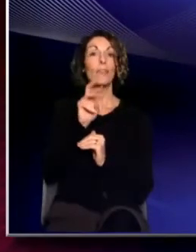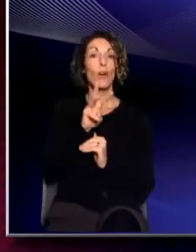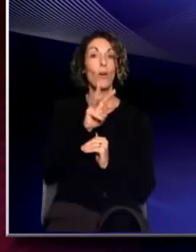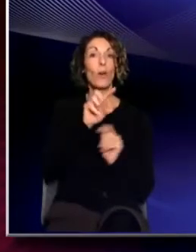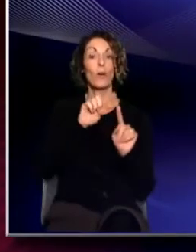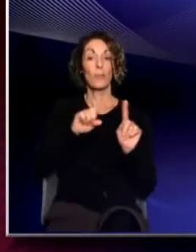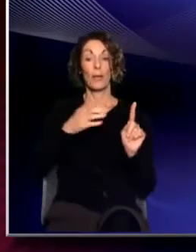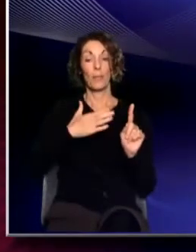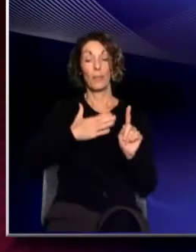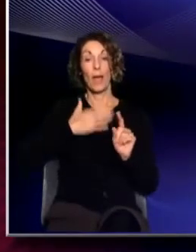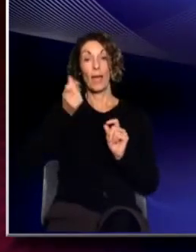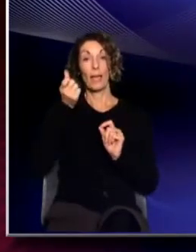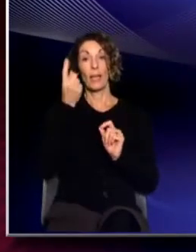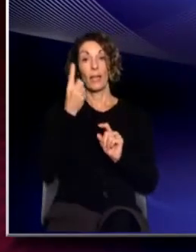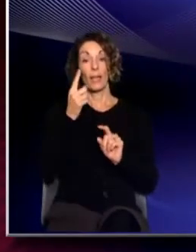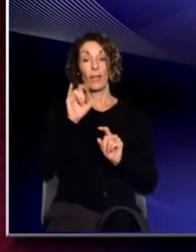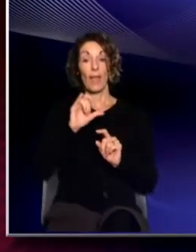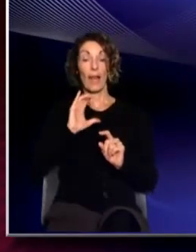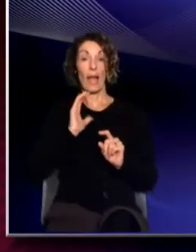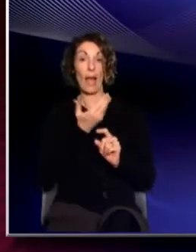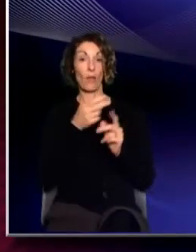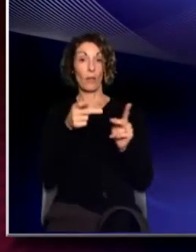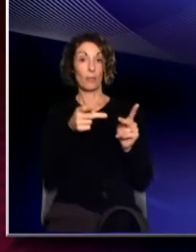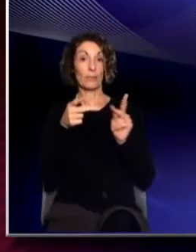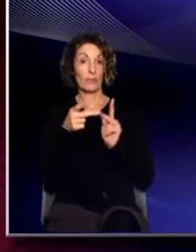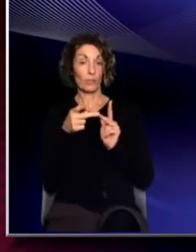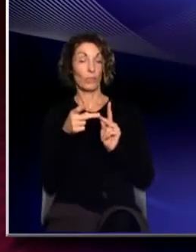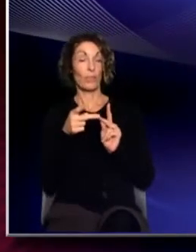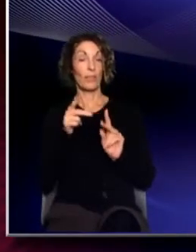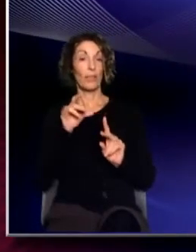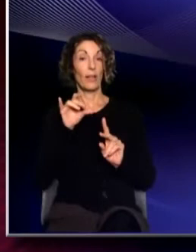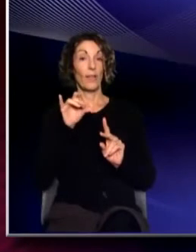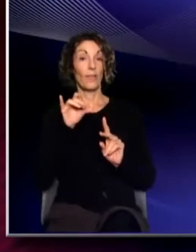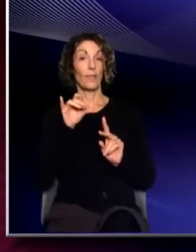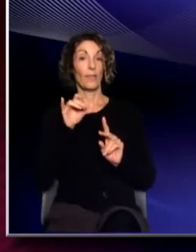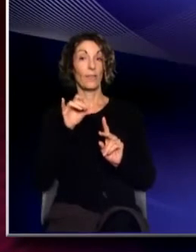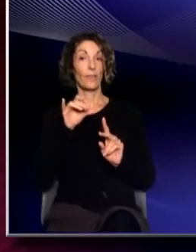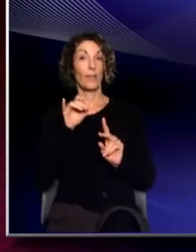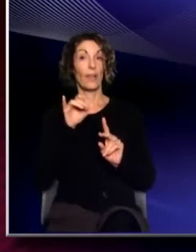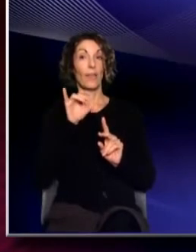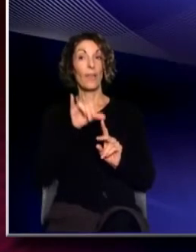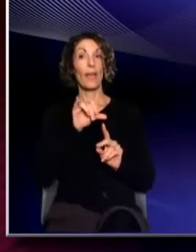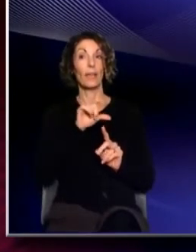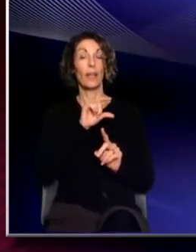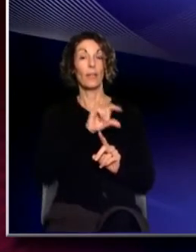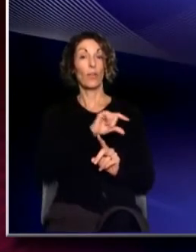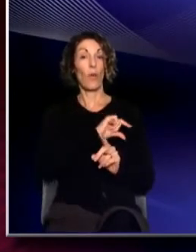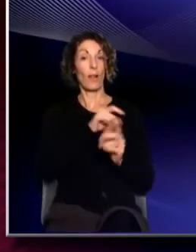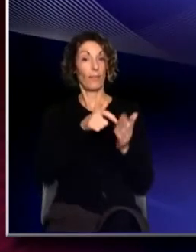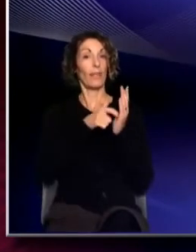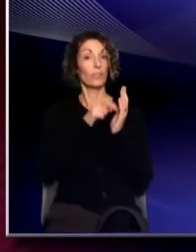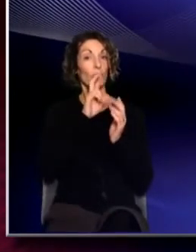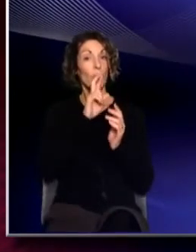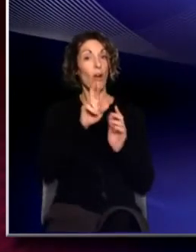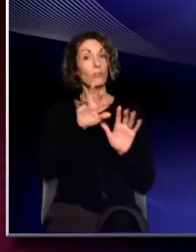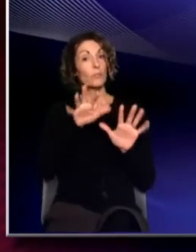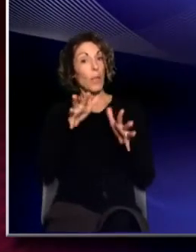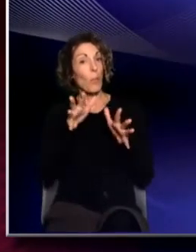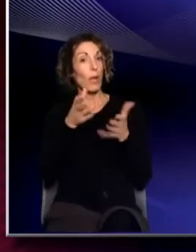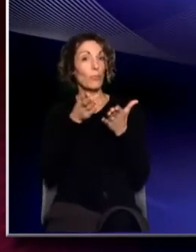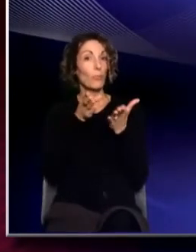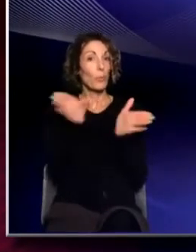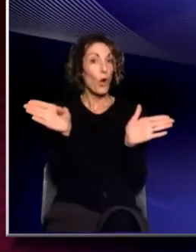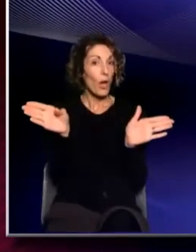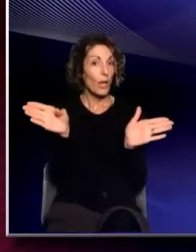it's our position that qualifications are somewhat broad.